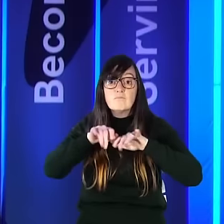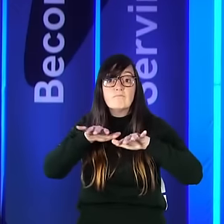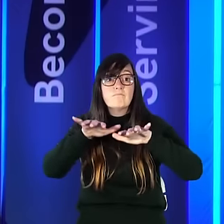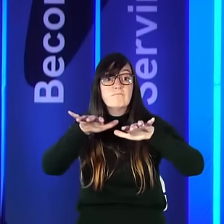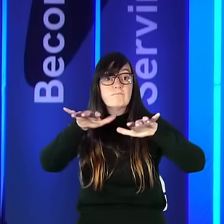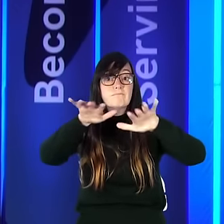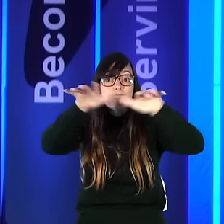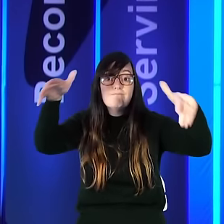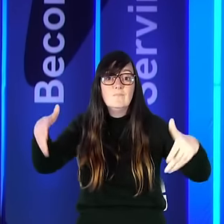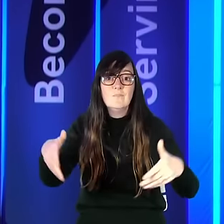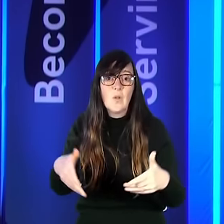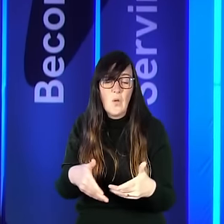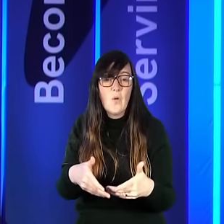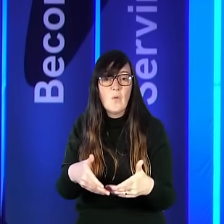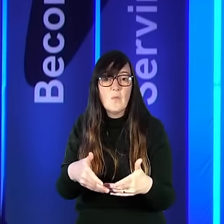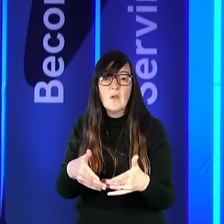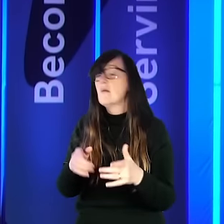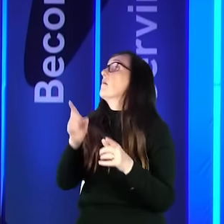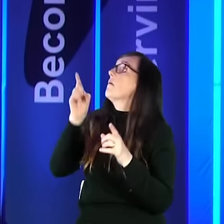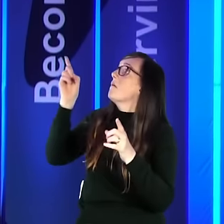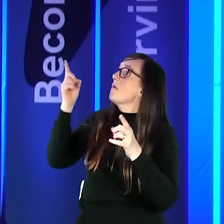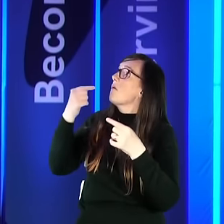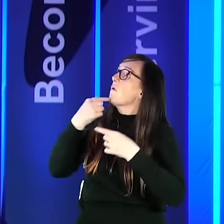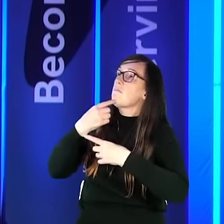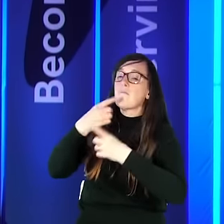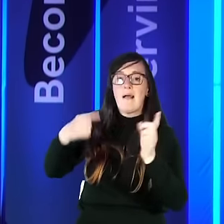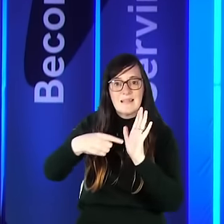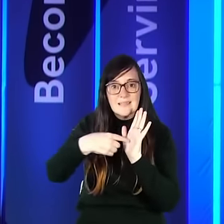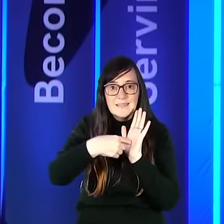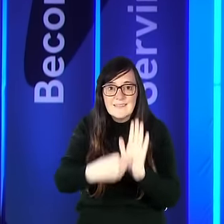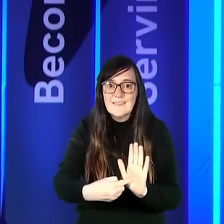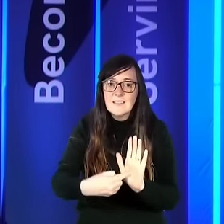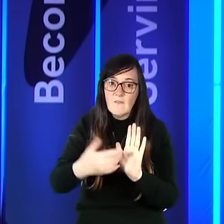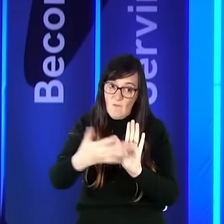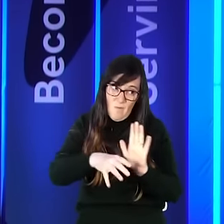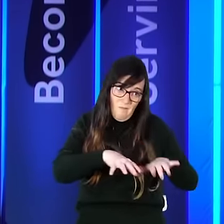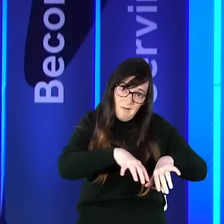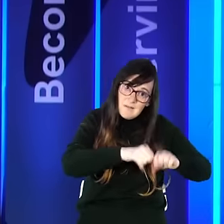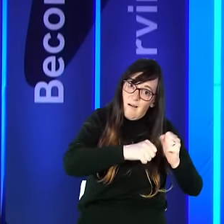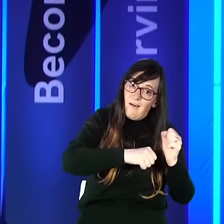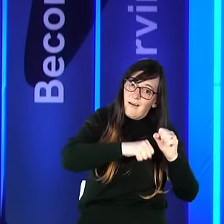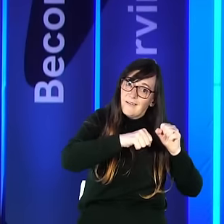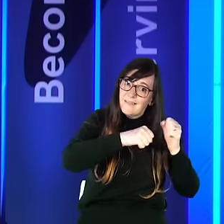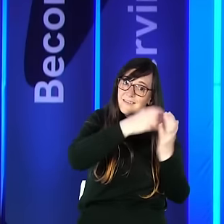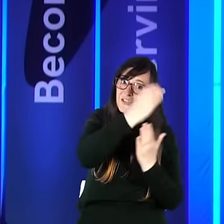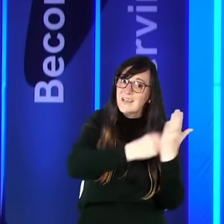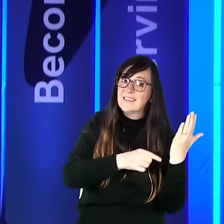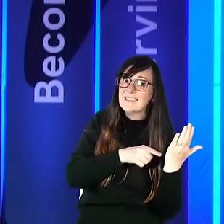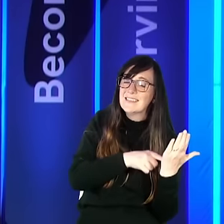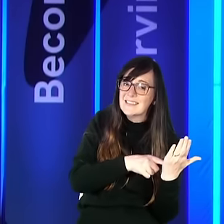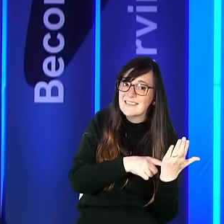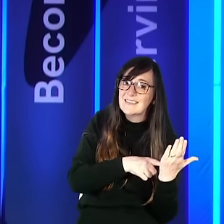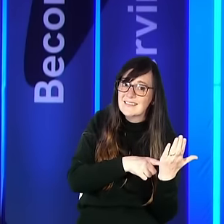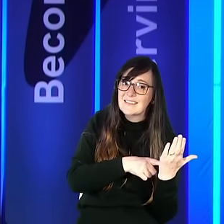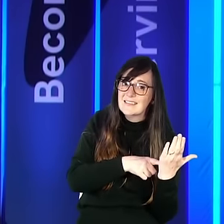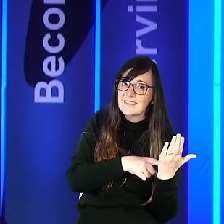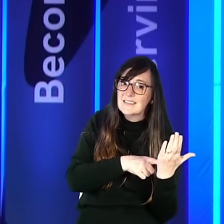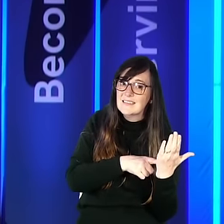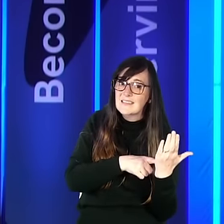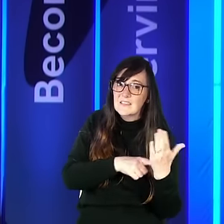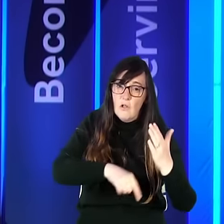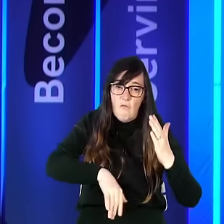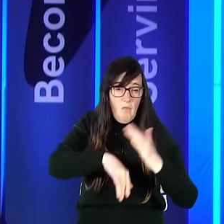globe and fulfill the mandate from the very first page of Scripture. to fill the earth